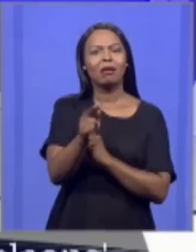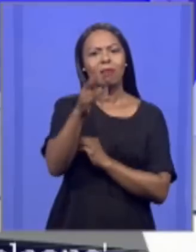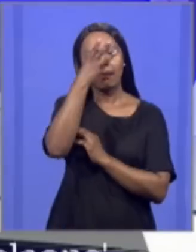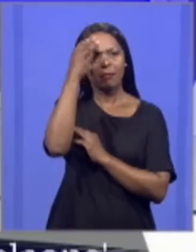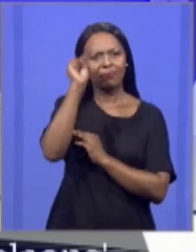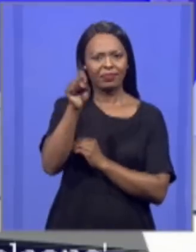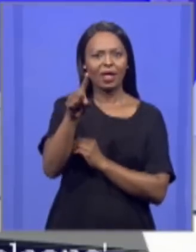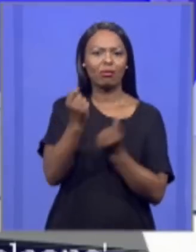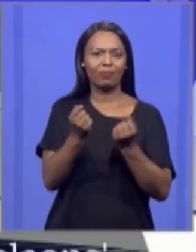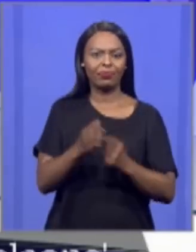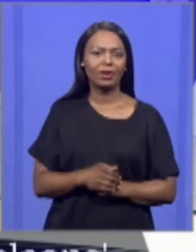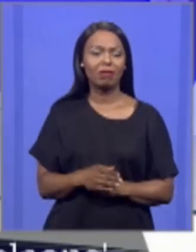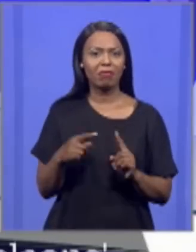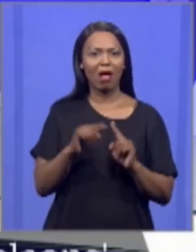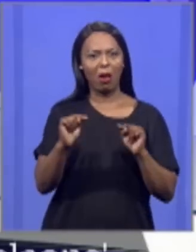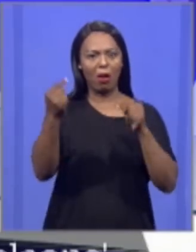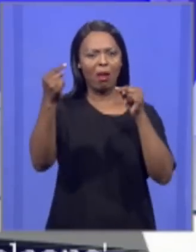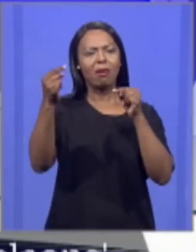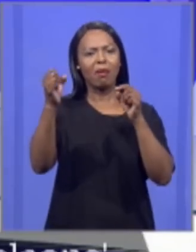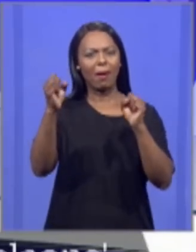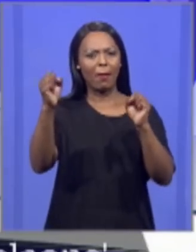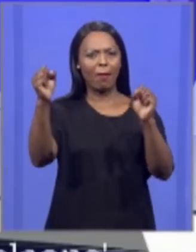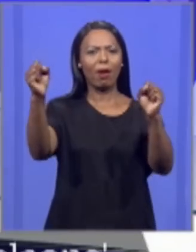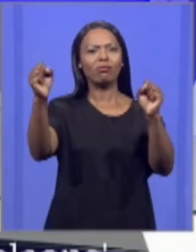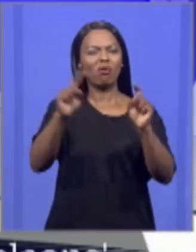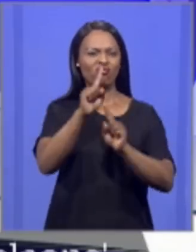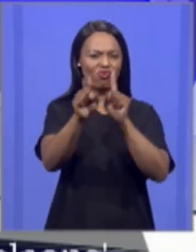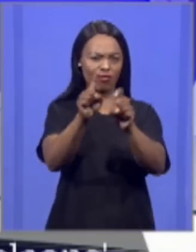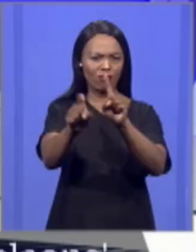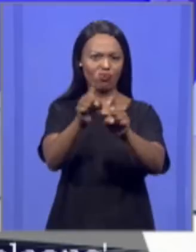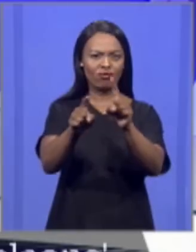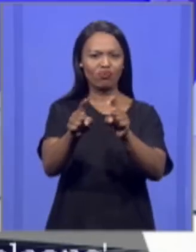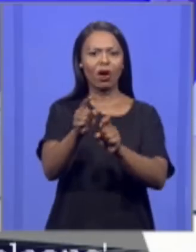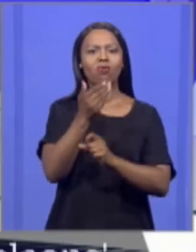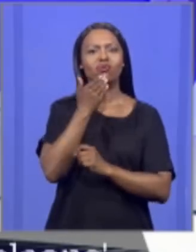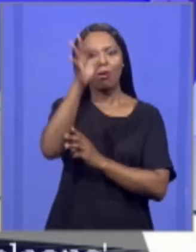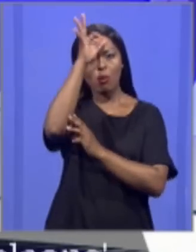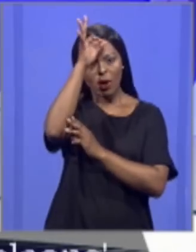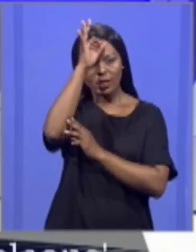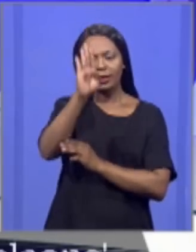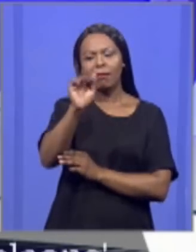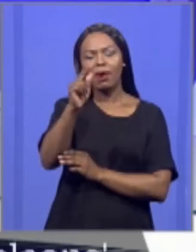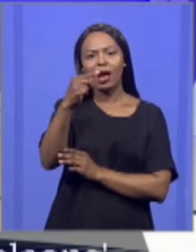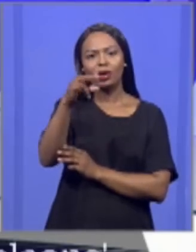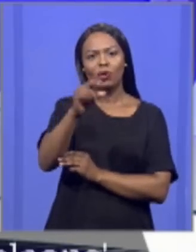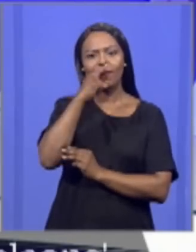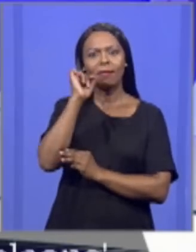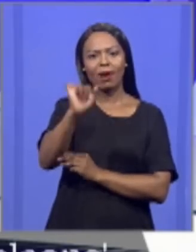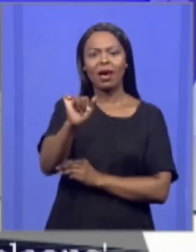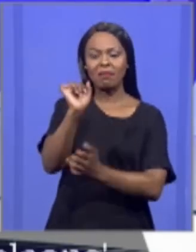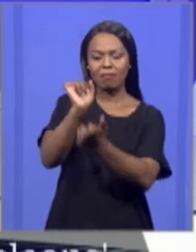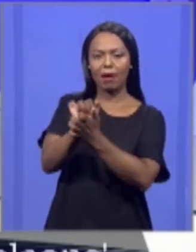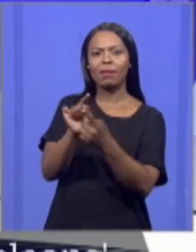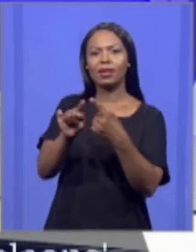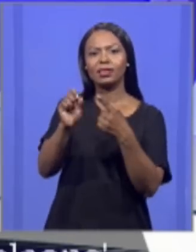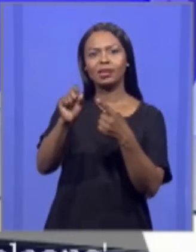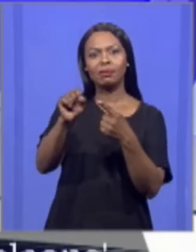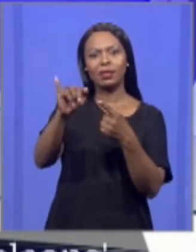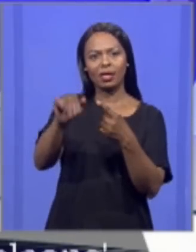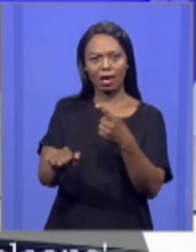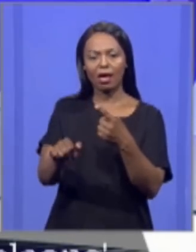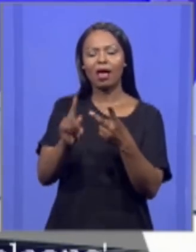Mngomezulu o ngangile ka se nakong ya ge a hlaba ka dipotšišo Sergeant Batho Mogola yo a golegilego Sibiya